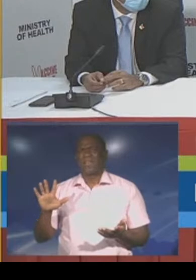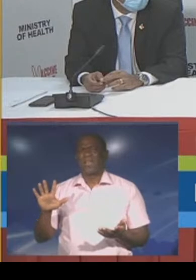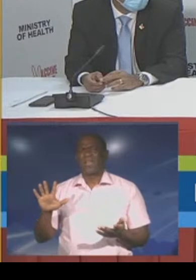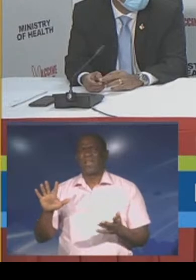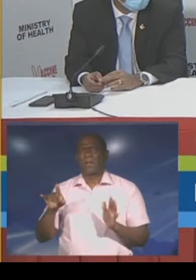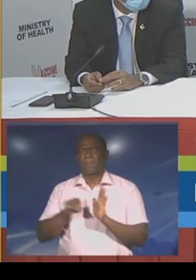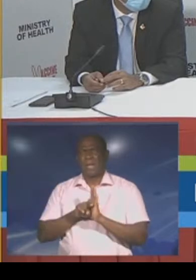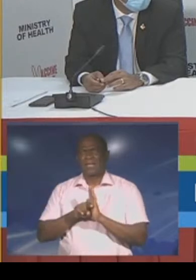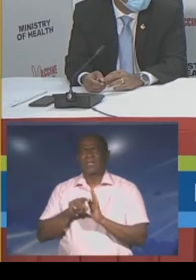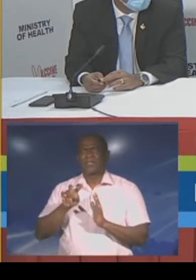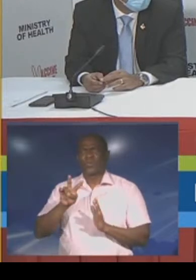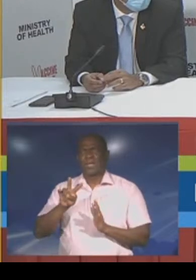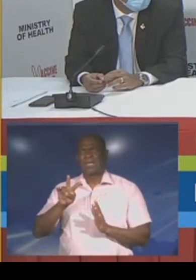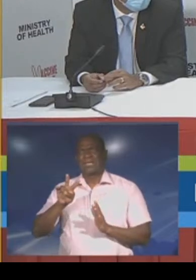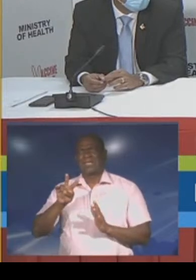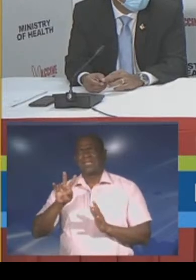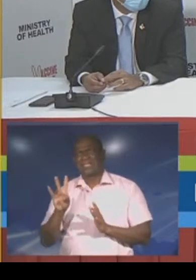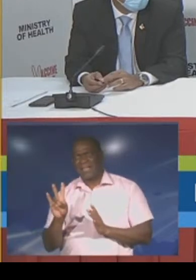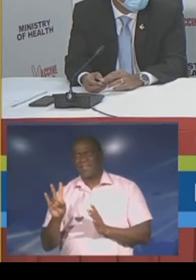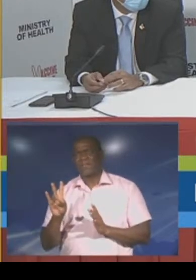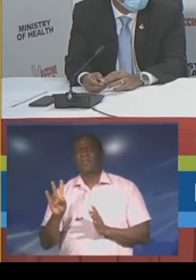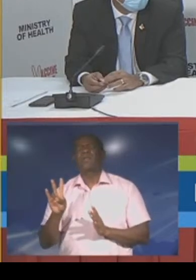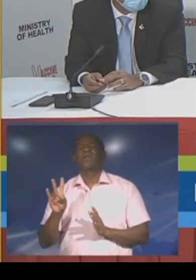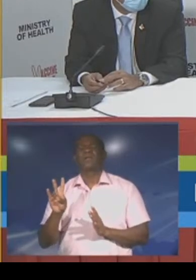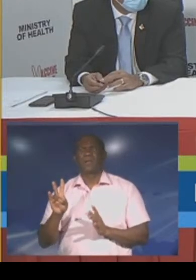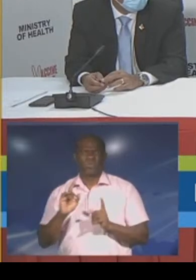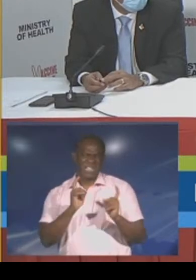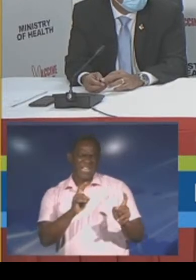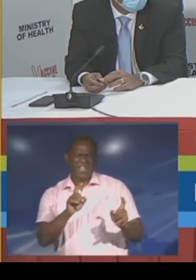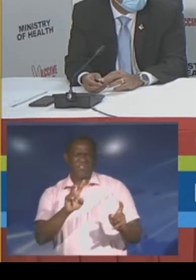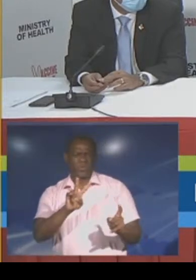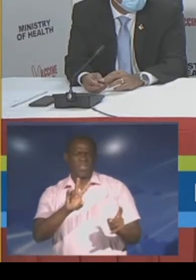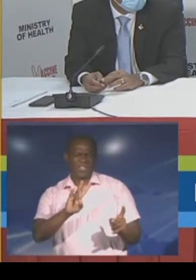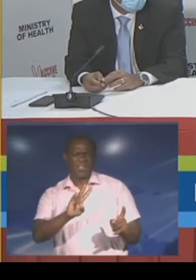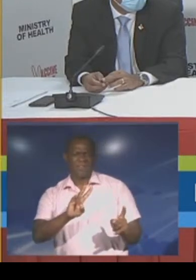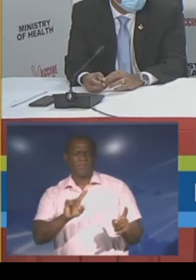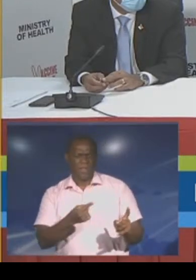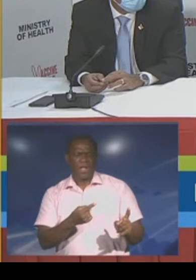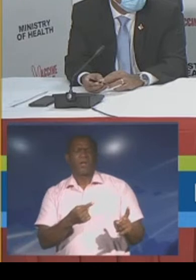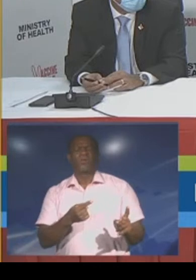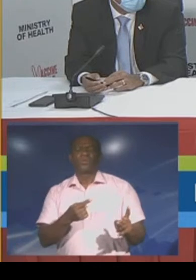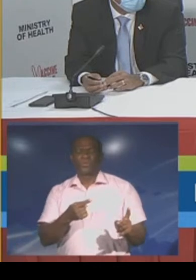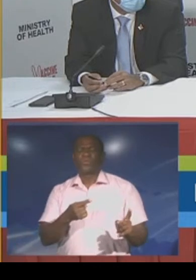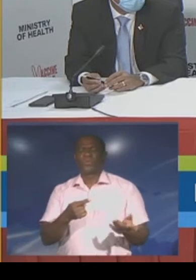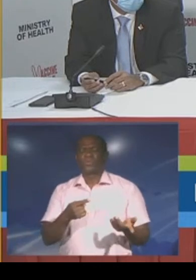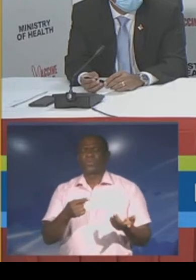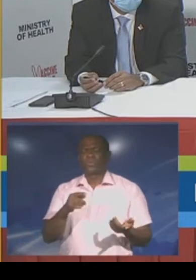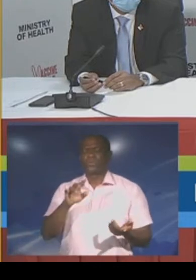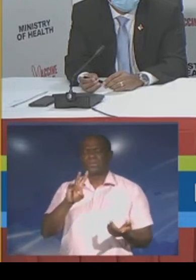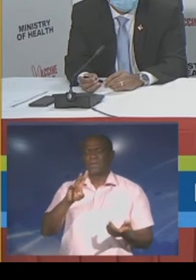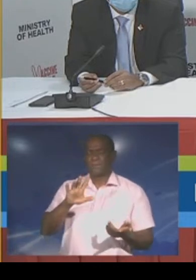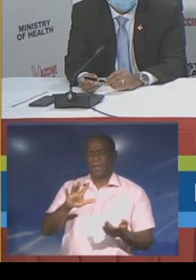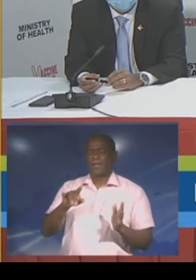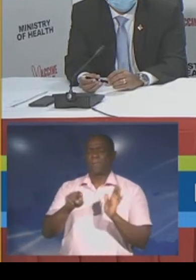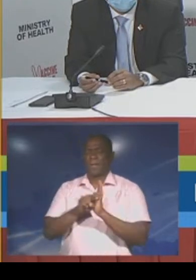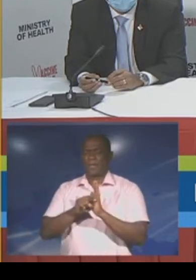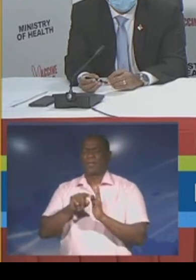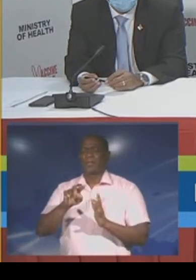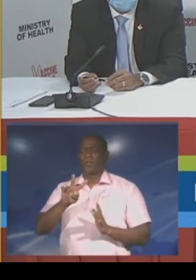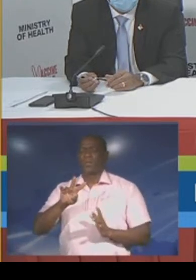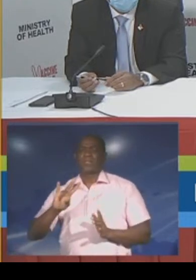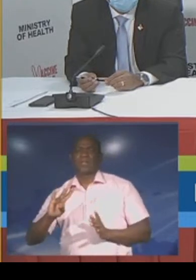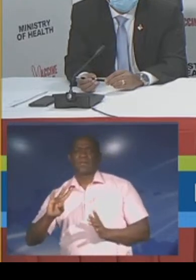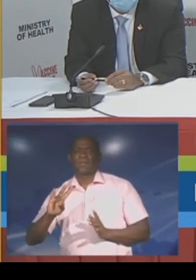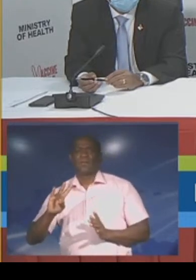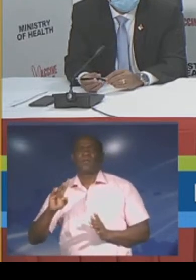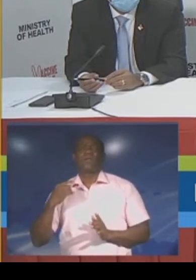minus 27. We administered 27. So that will be the difference to be dumped. 75 minus 27. Or not